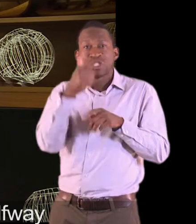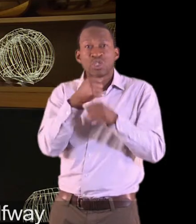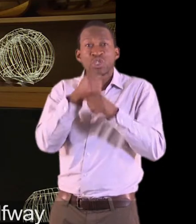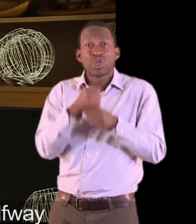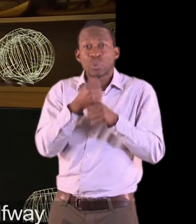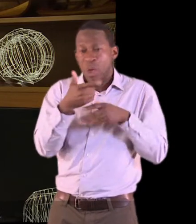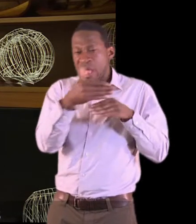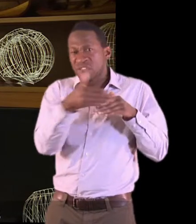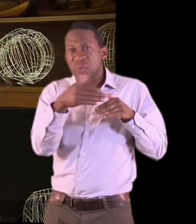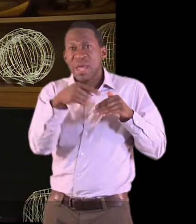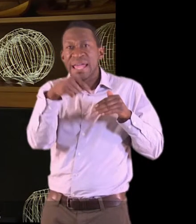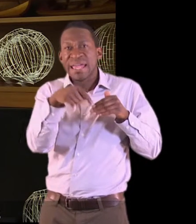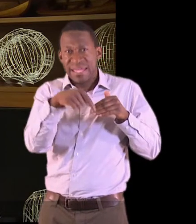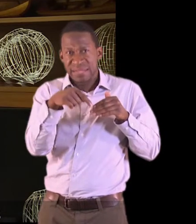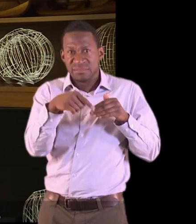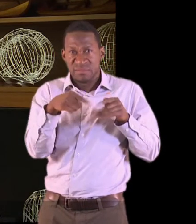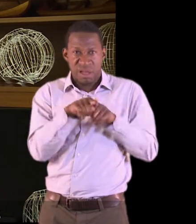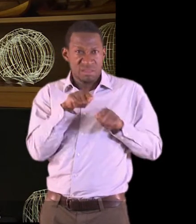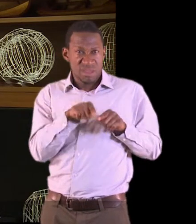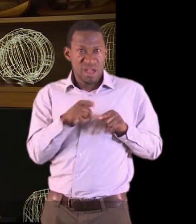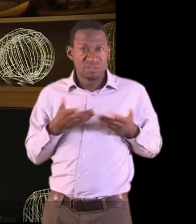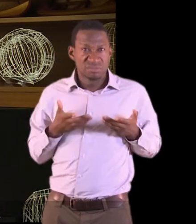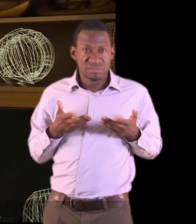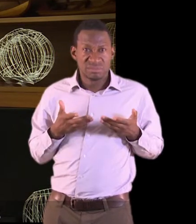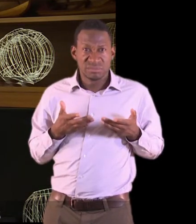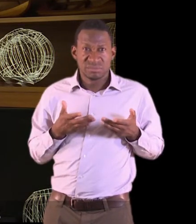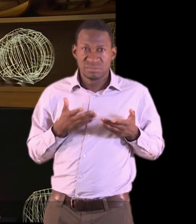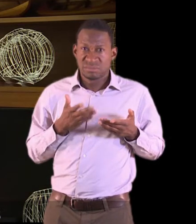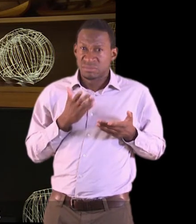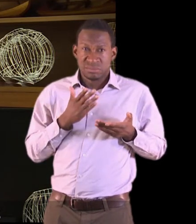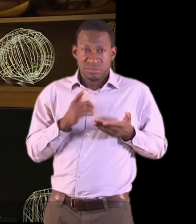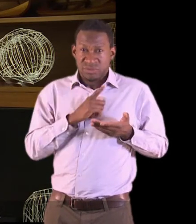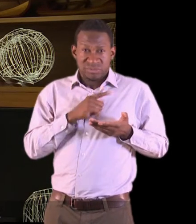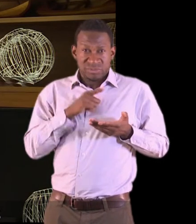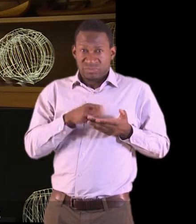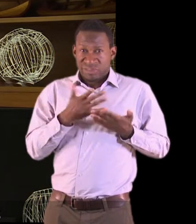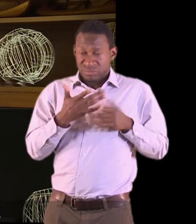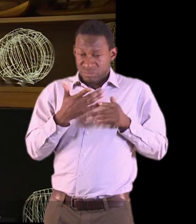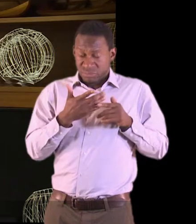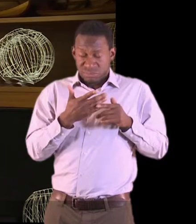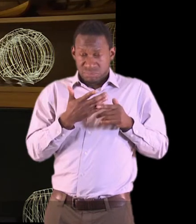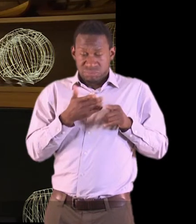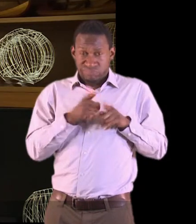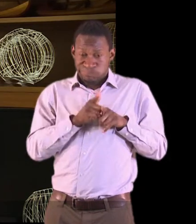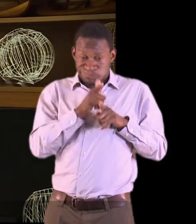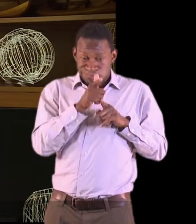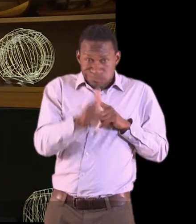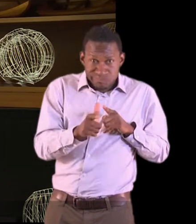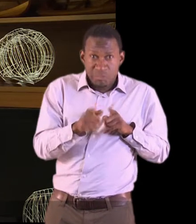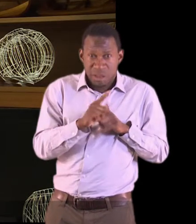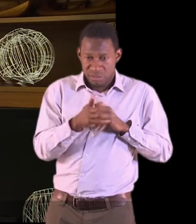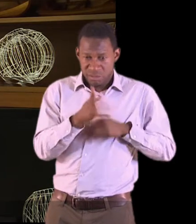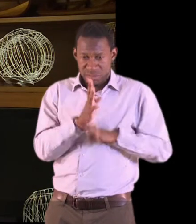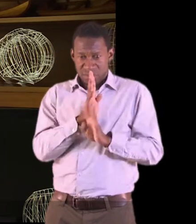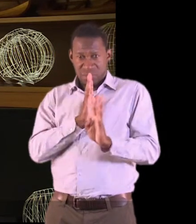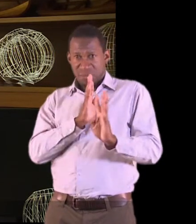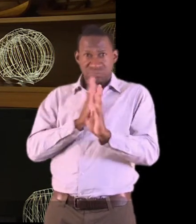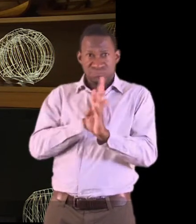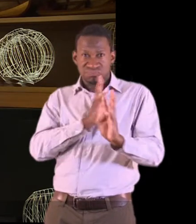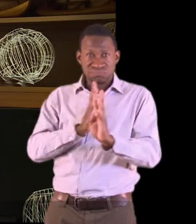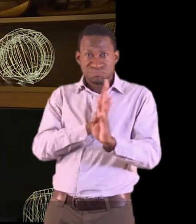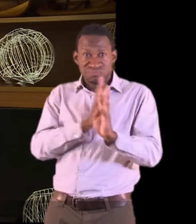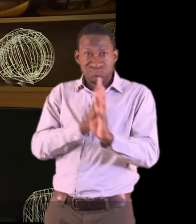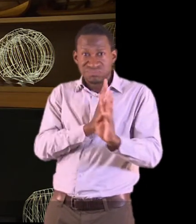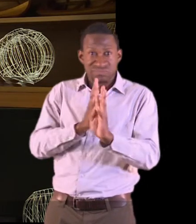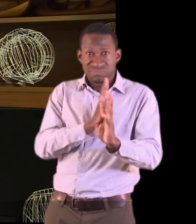something like that. But all of it was this great long crocodile of ill-formed